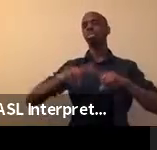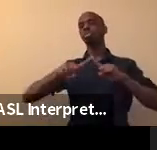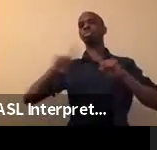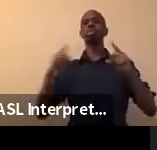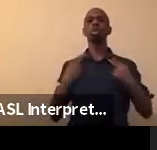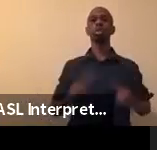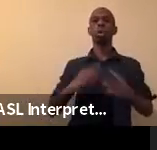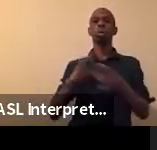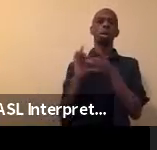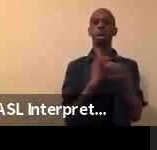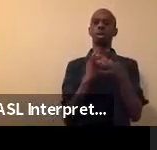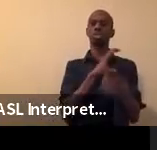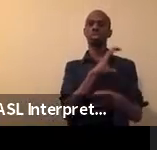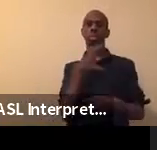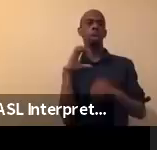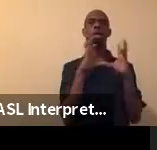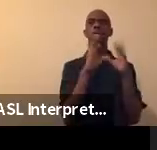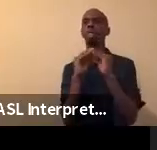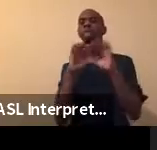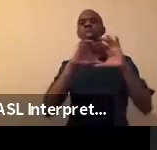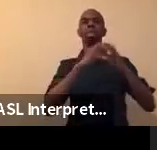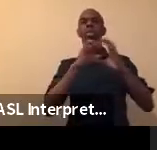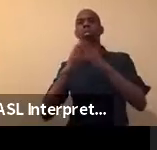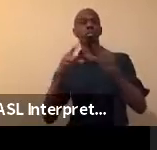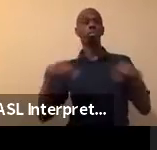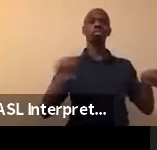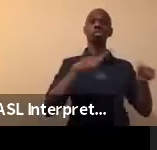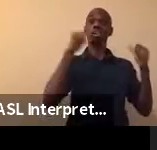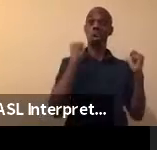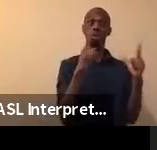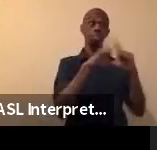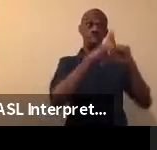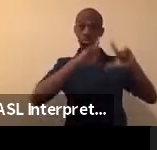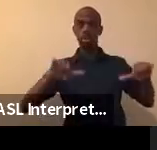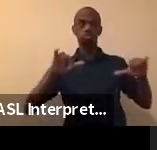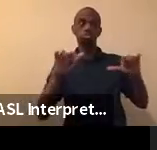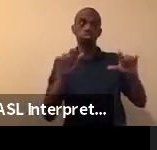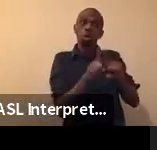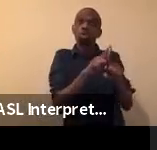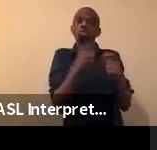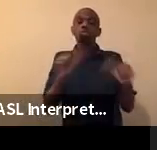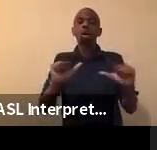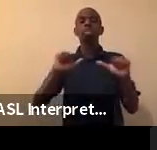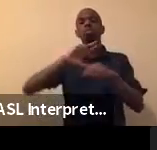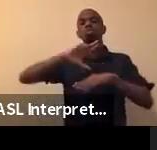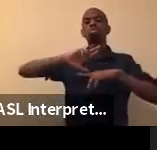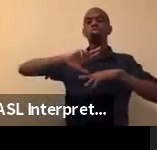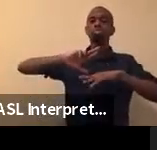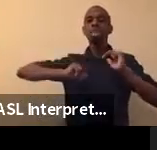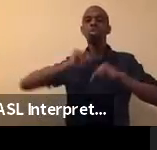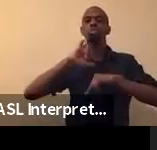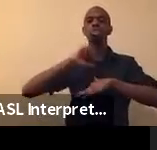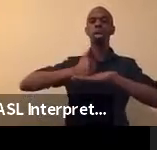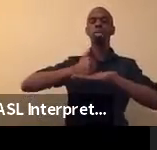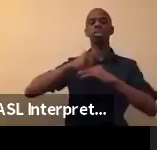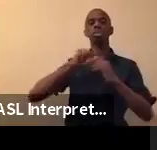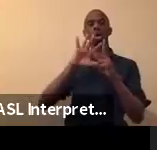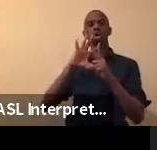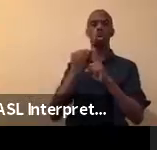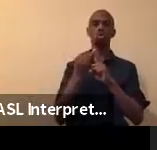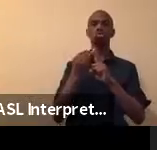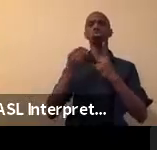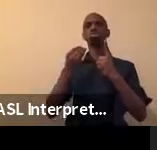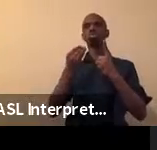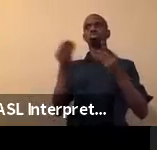are also part of trying to build this cultural exchange. And basically what it was is that it was this assumption that when Black